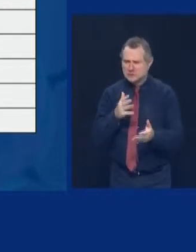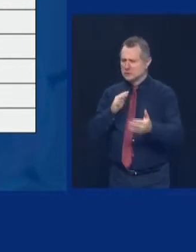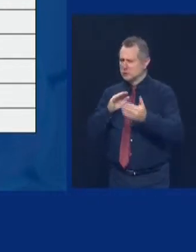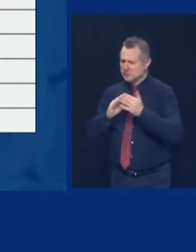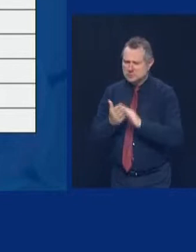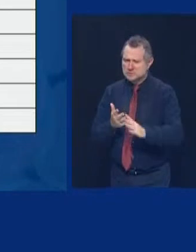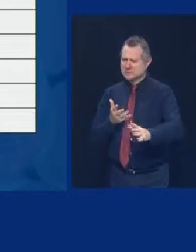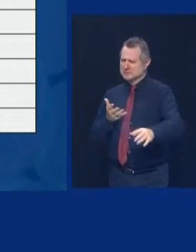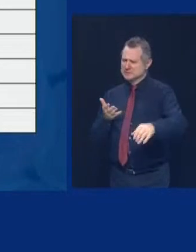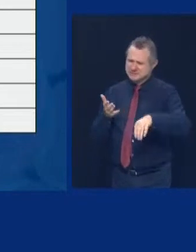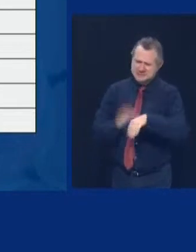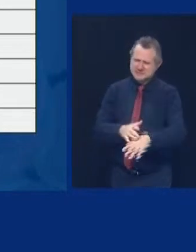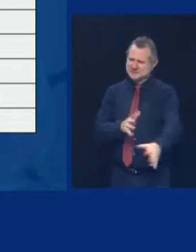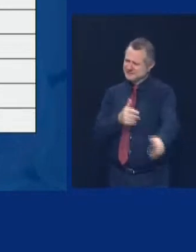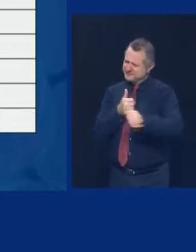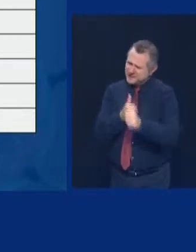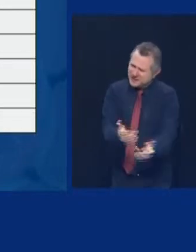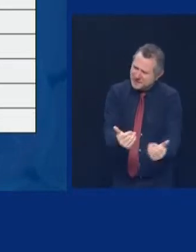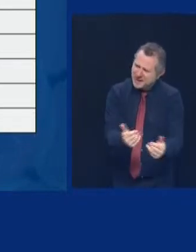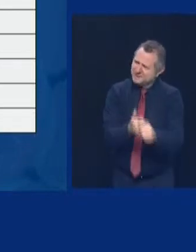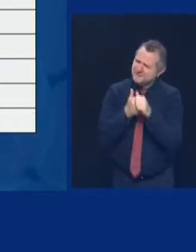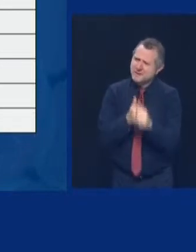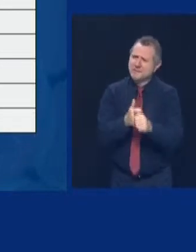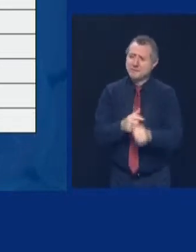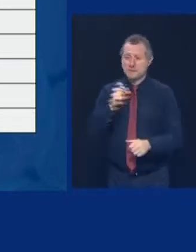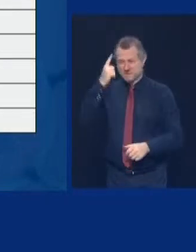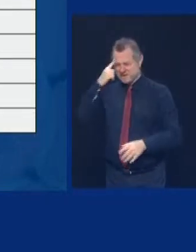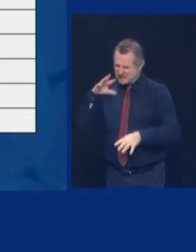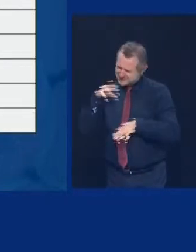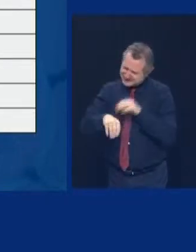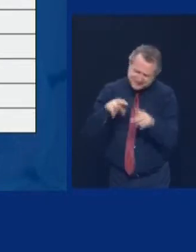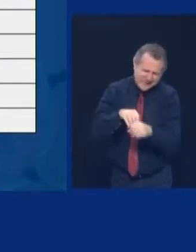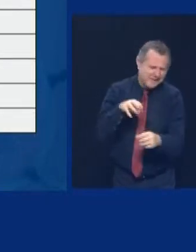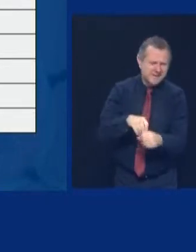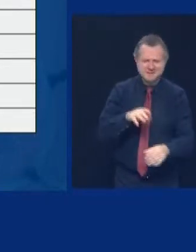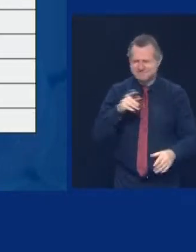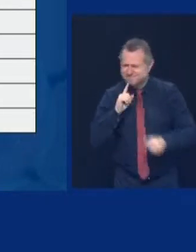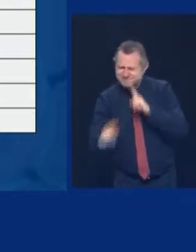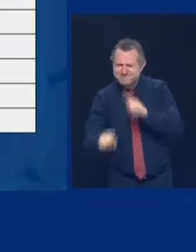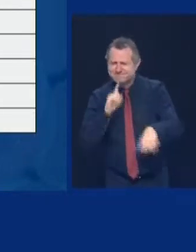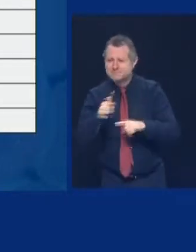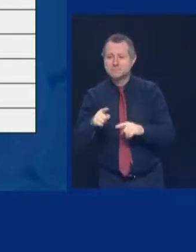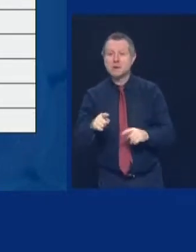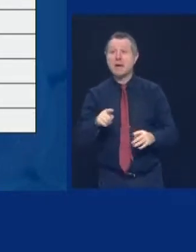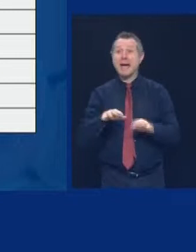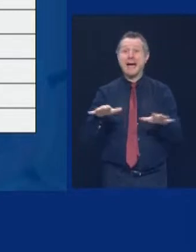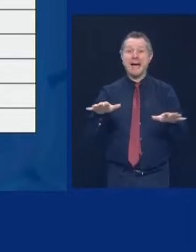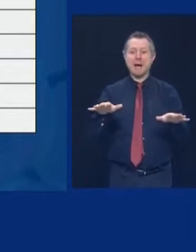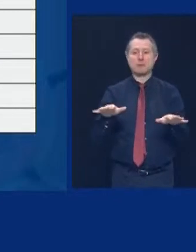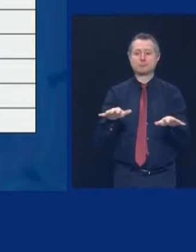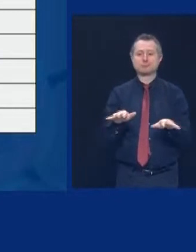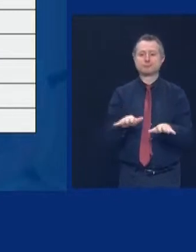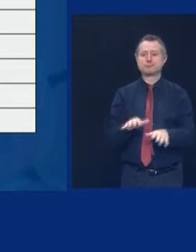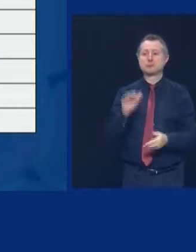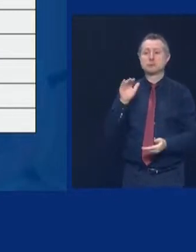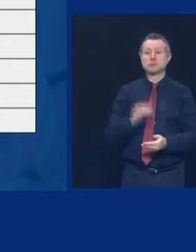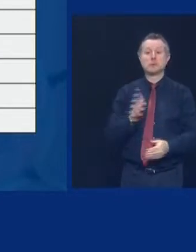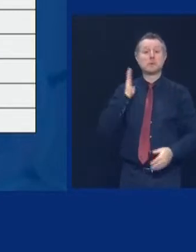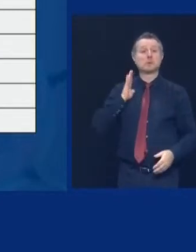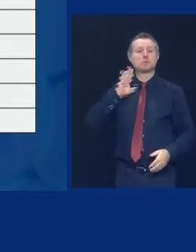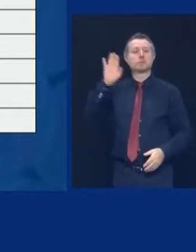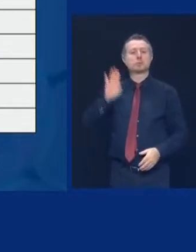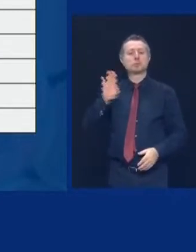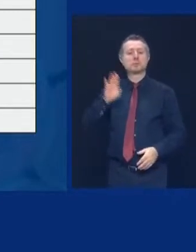increase enforcement, the spread will come down. Brooklyn went from 7.7 to 5.5. Queens and Kew